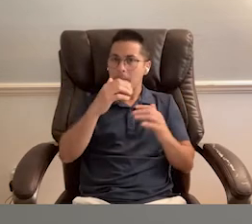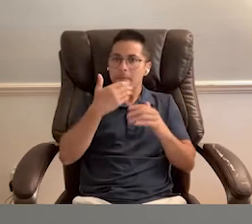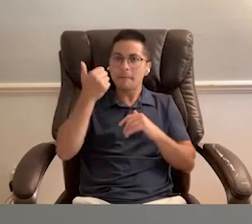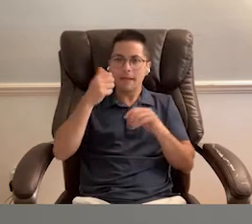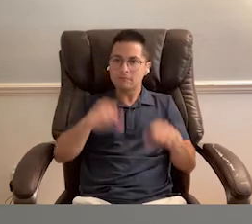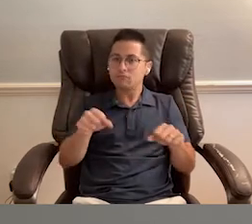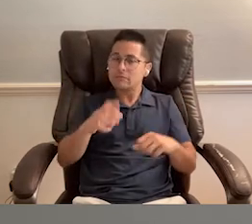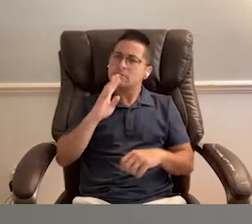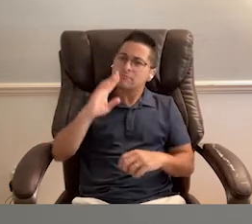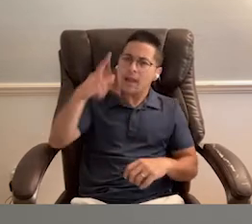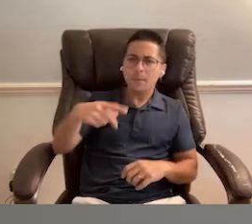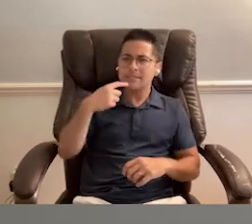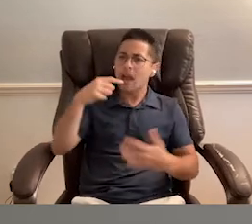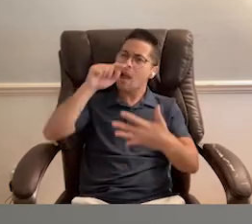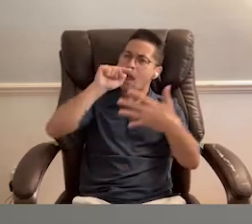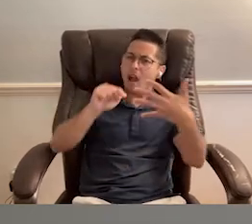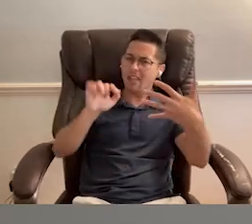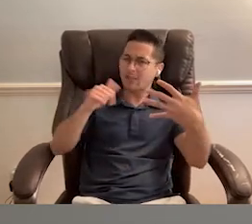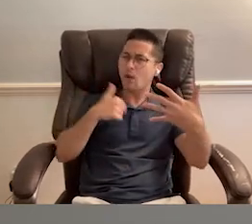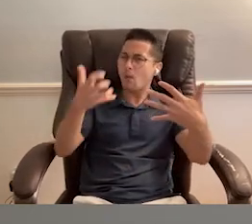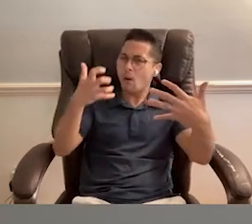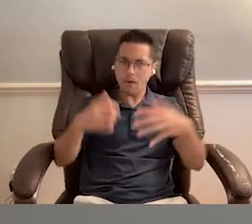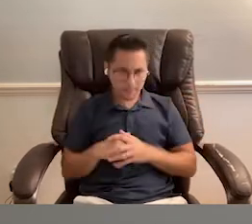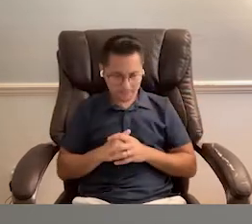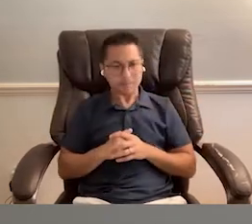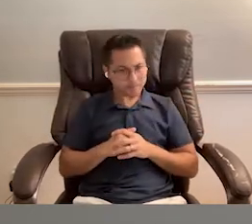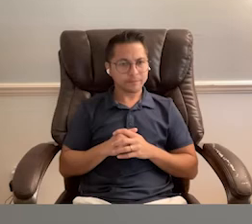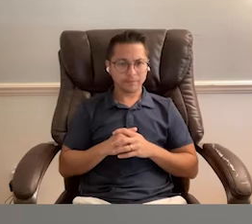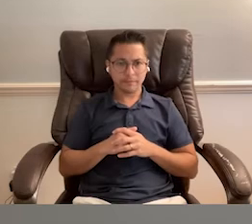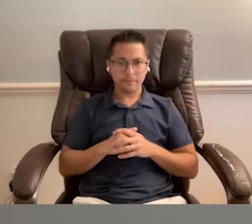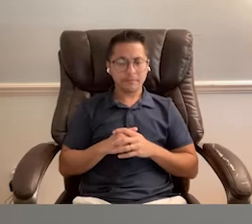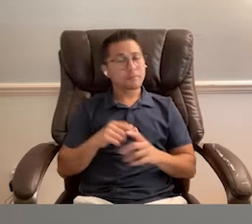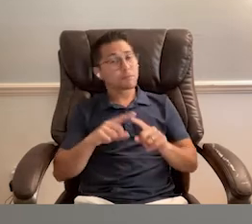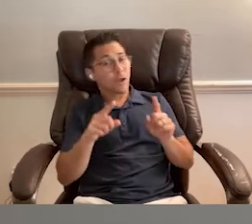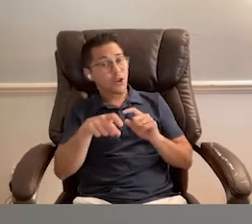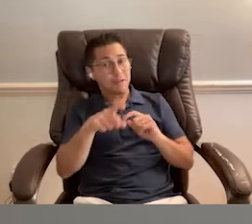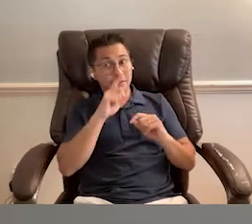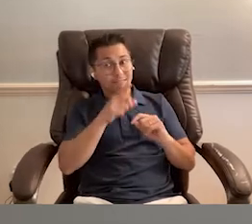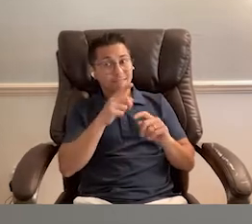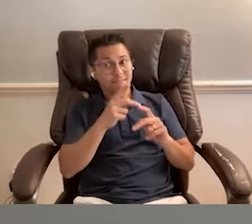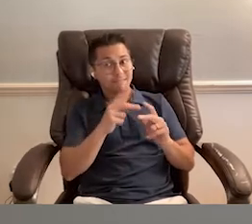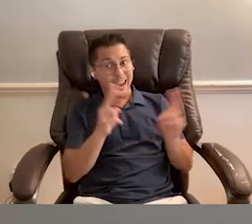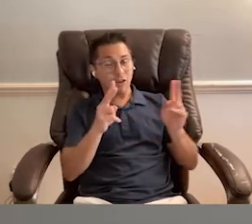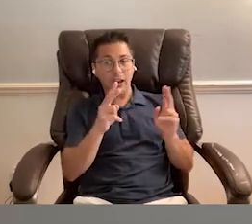to speak up, to say that these are the things they want to do. Go ahead. But you need to be very stern with the